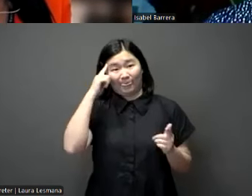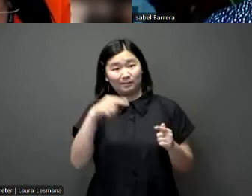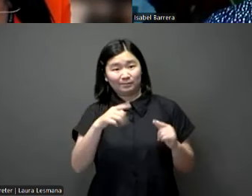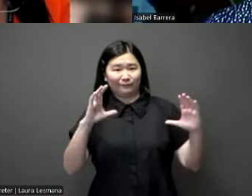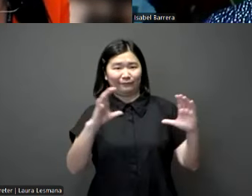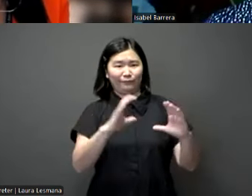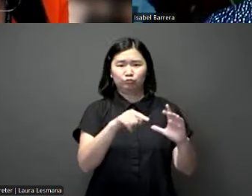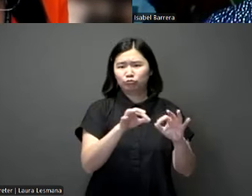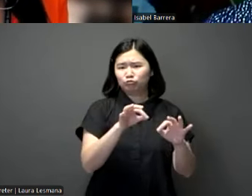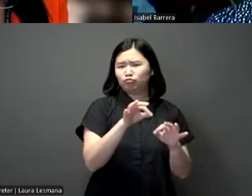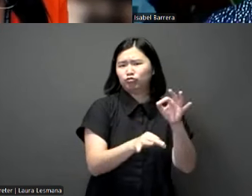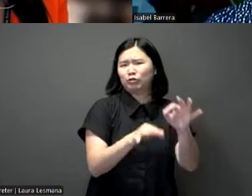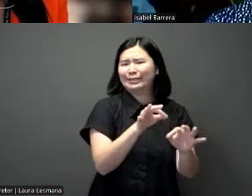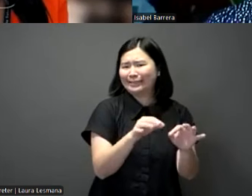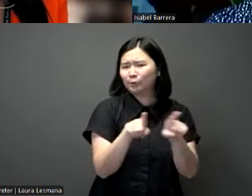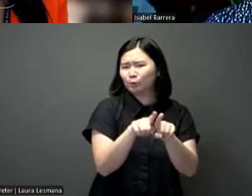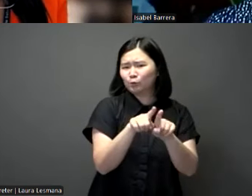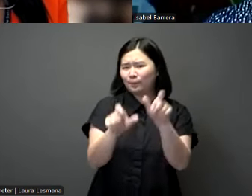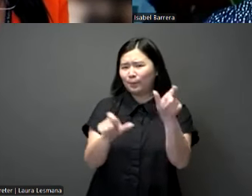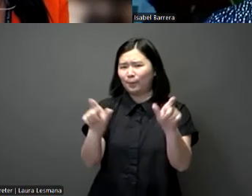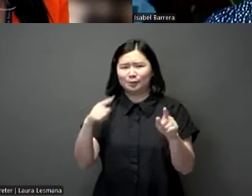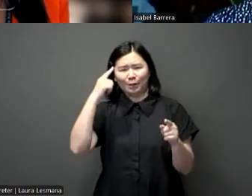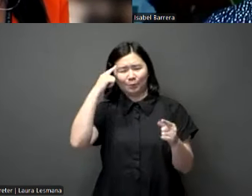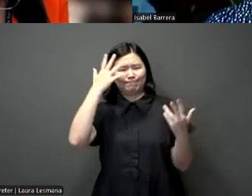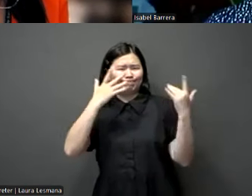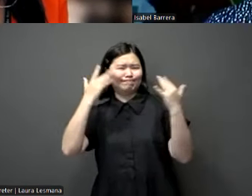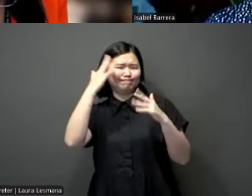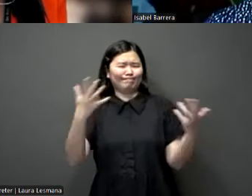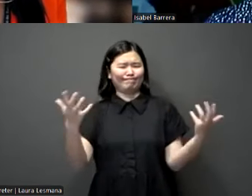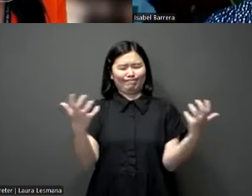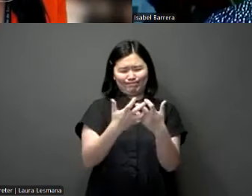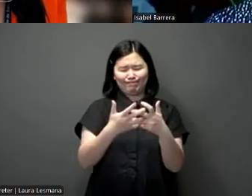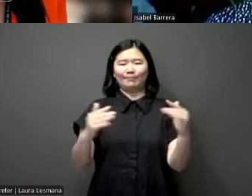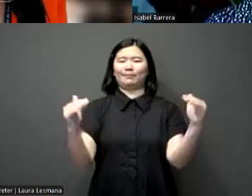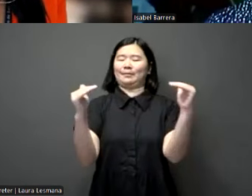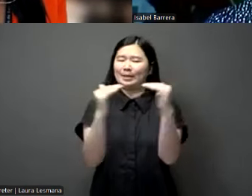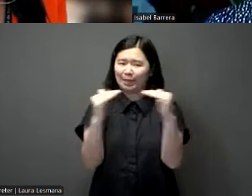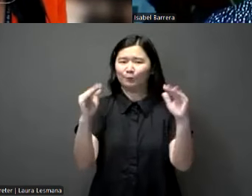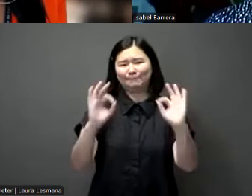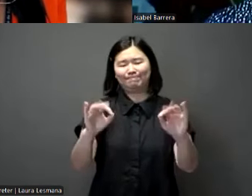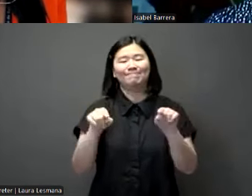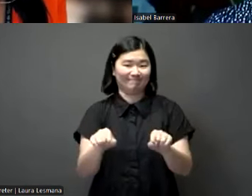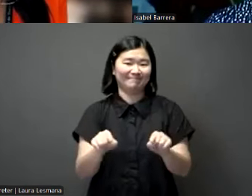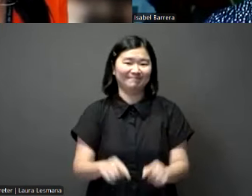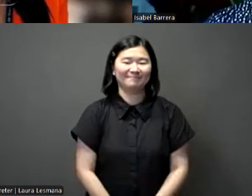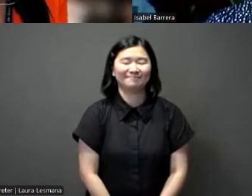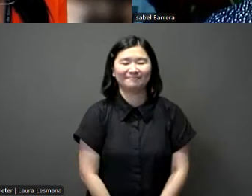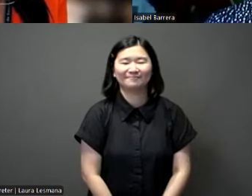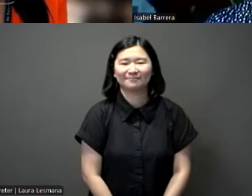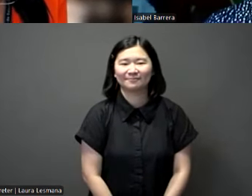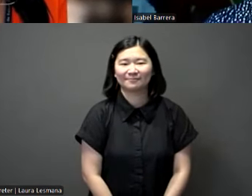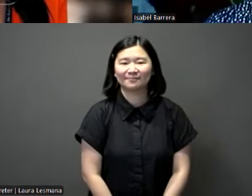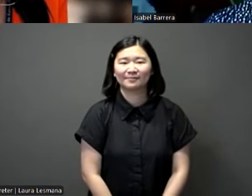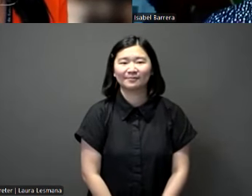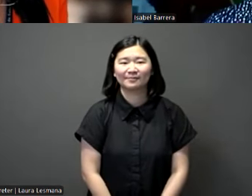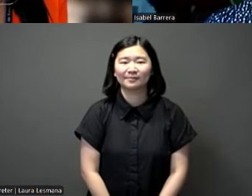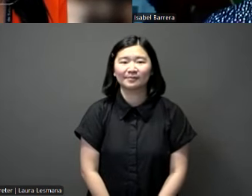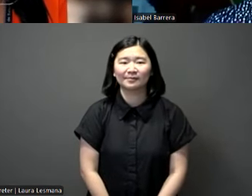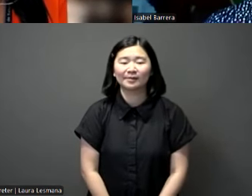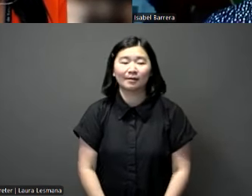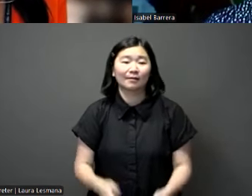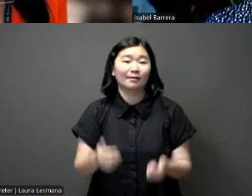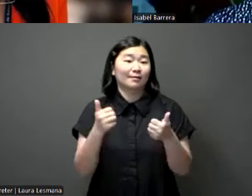Thank you so much, Dr. Gina Pereira and Gina Atencia, for your answers. I have another question